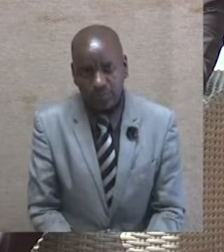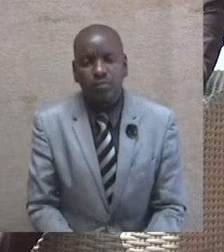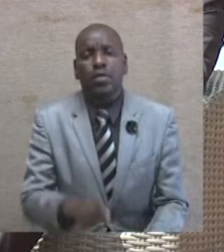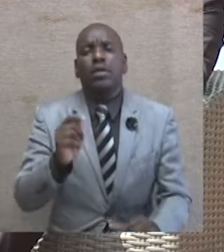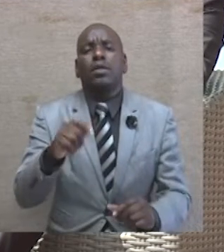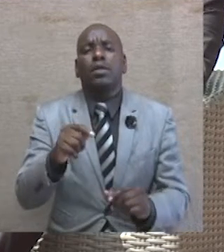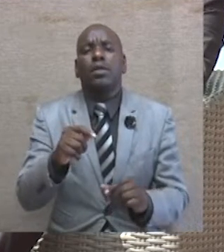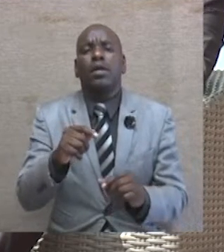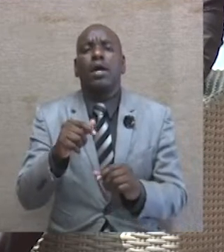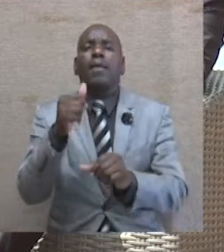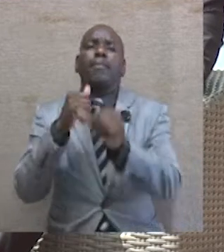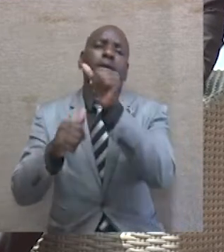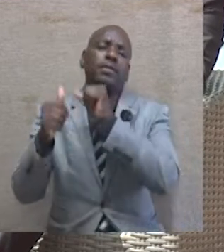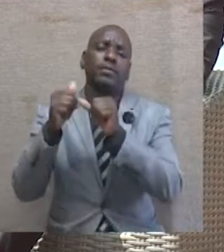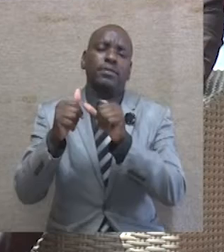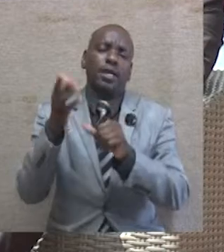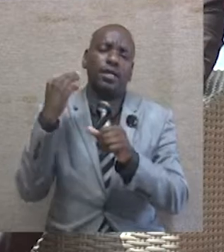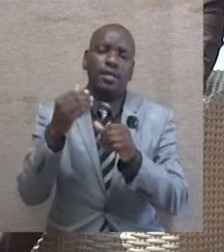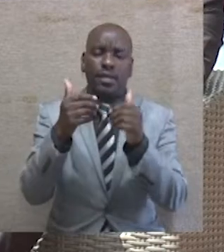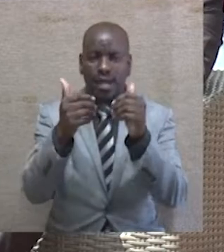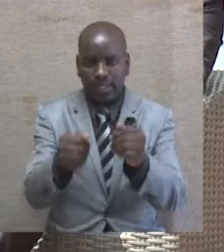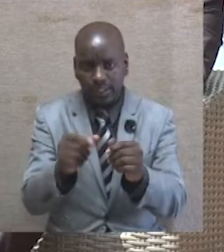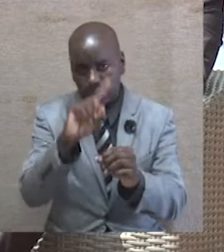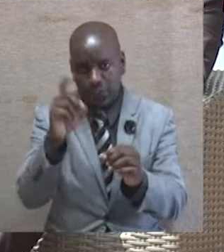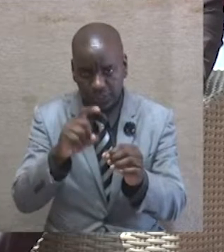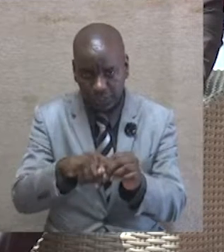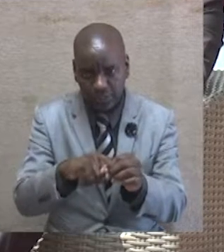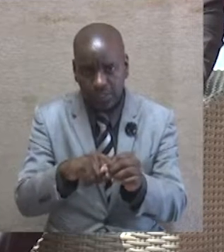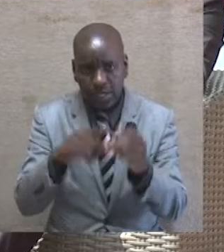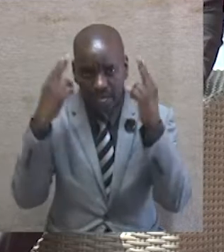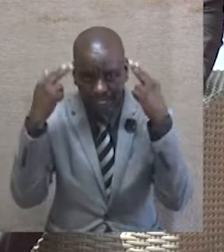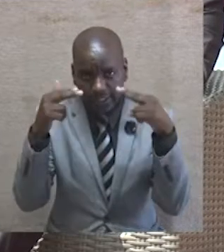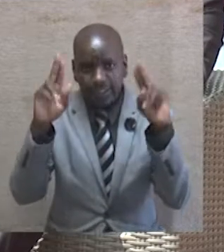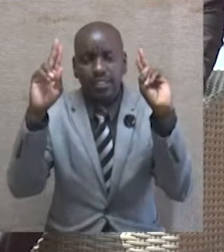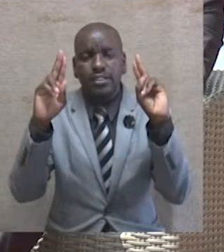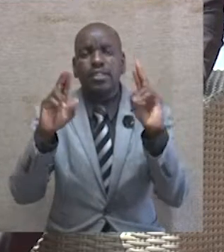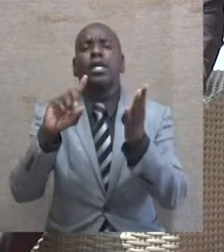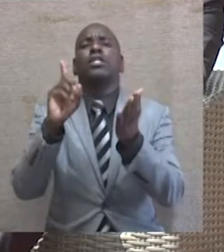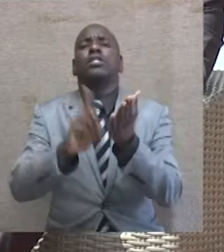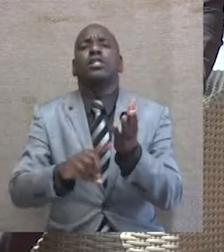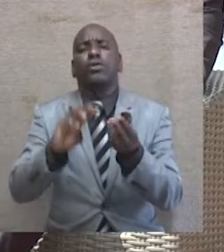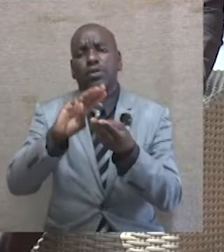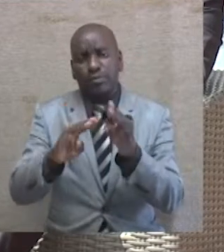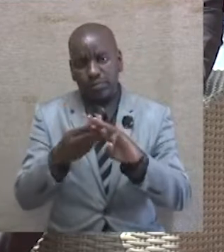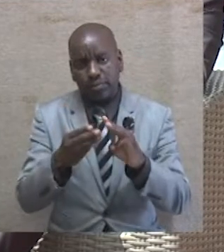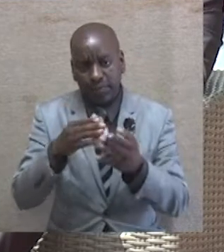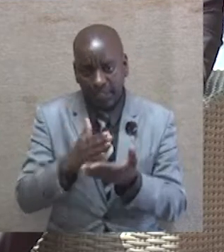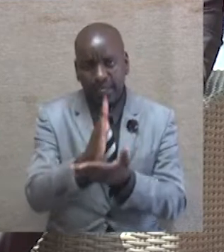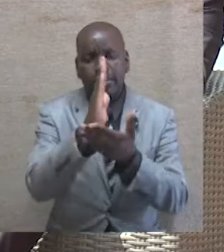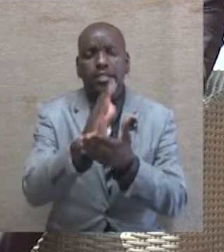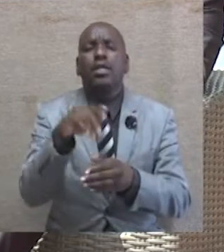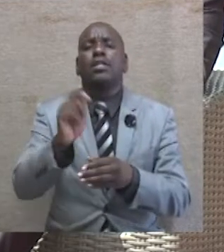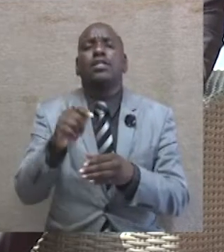Lloyd. Maybe a background to my response to your question. We need to understand what is sexual reproductive health